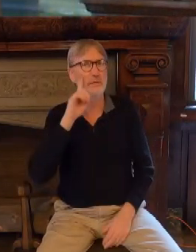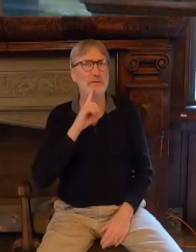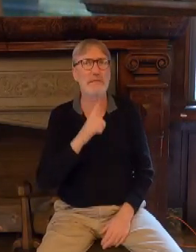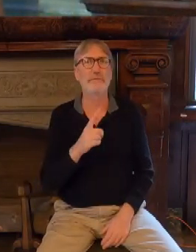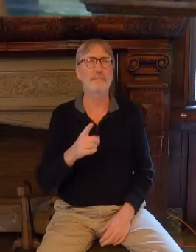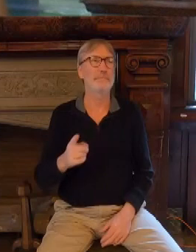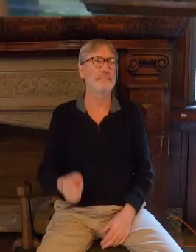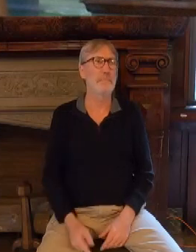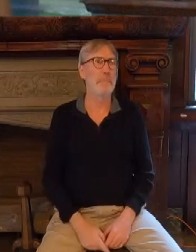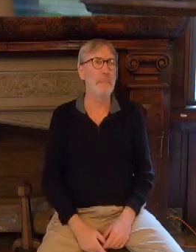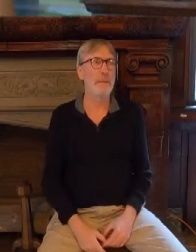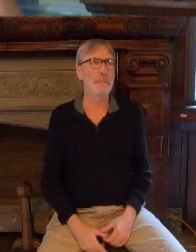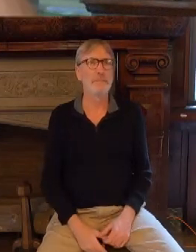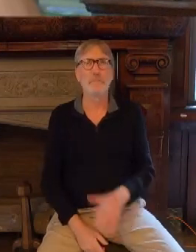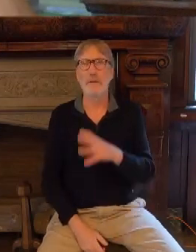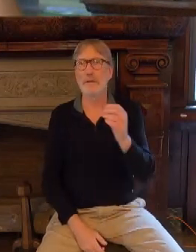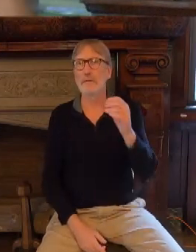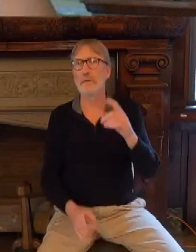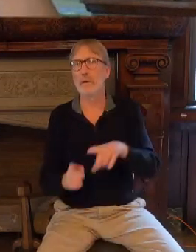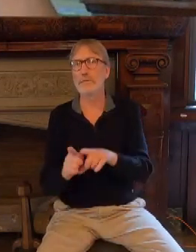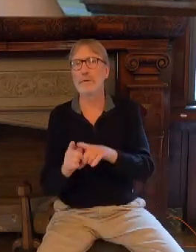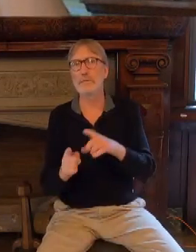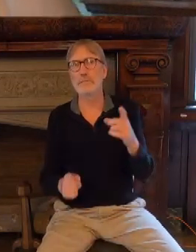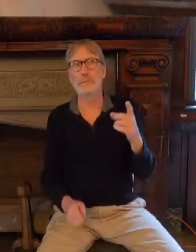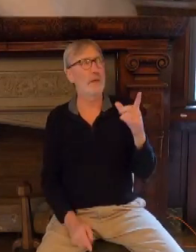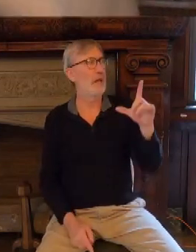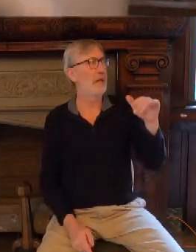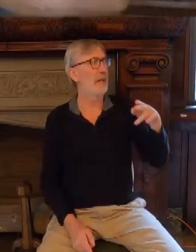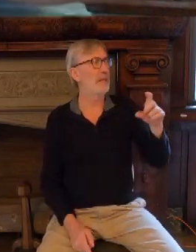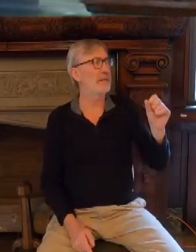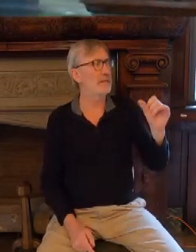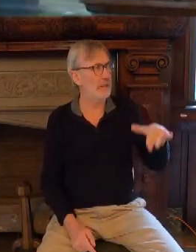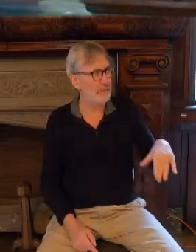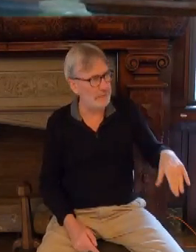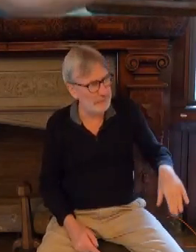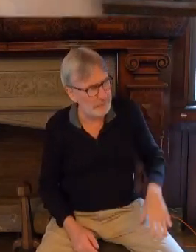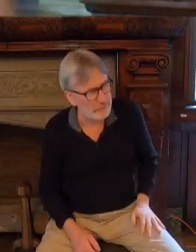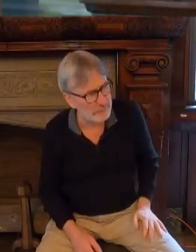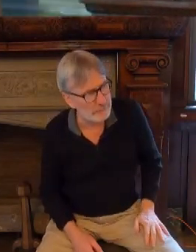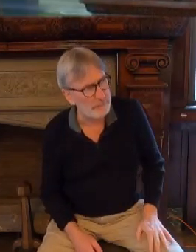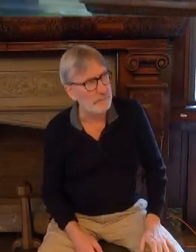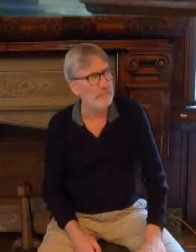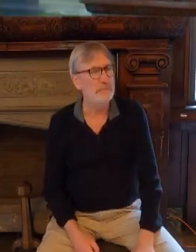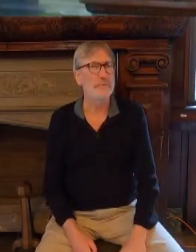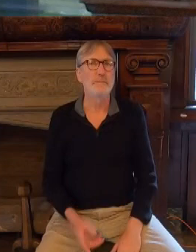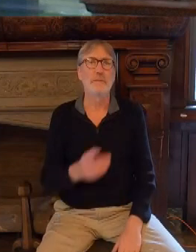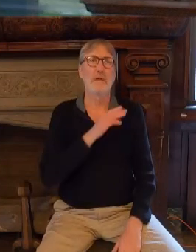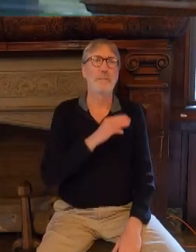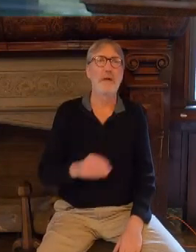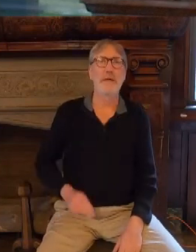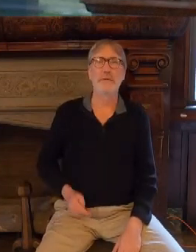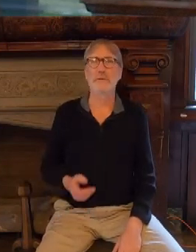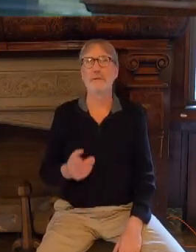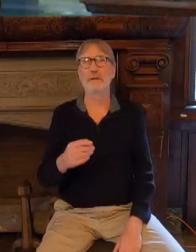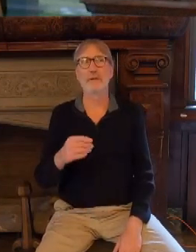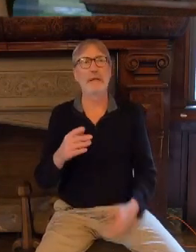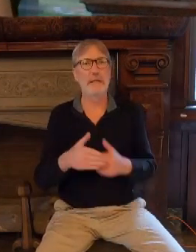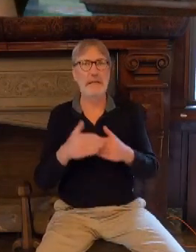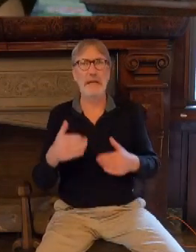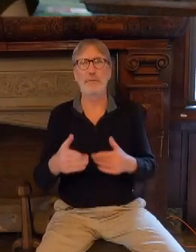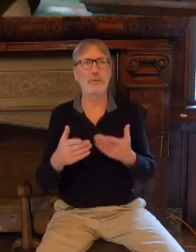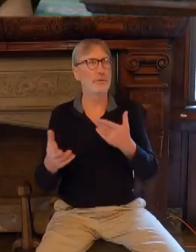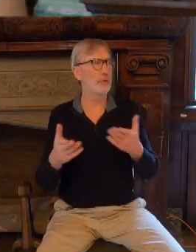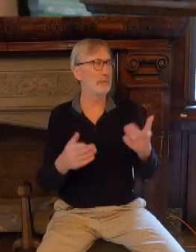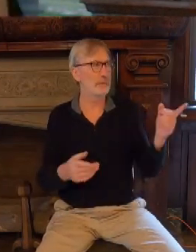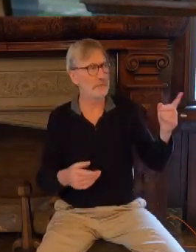different abilities. And Lindsay came in late. I want to shout out Lindsay from the Mayor's Neighborhood Services team. She was actually